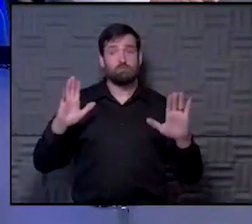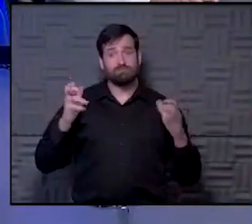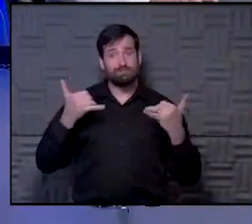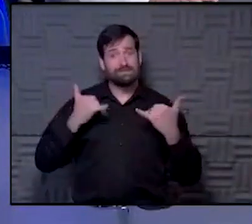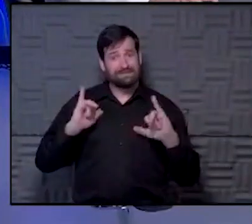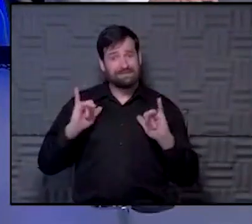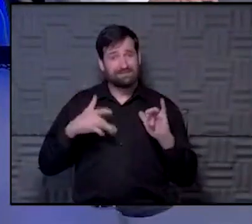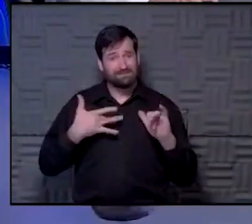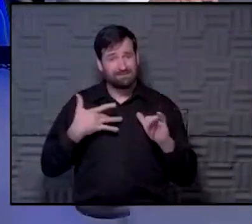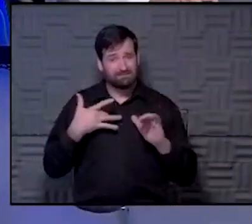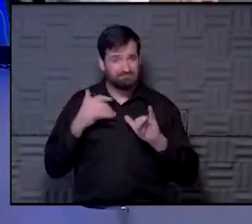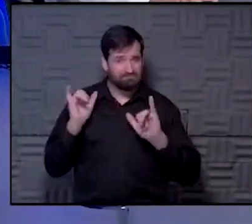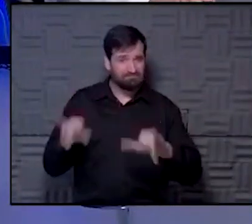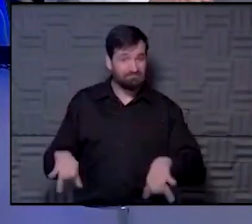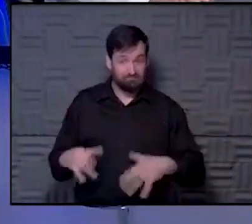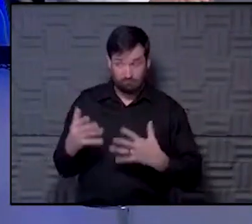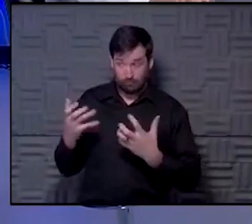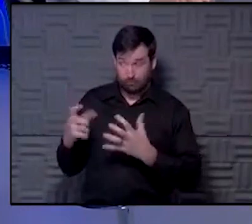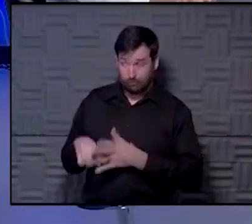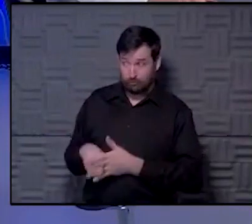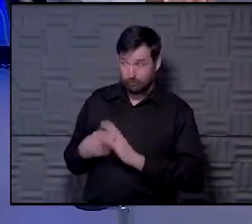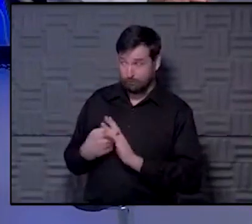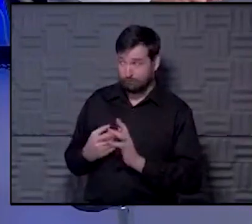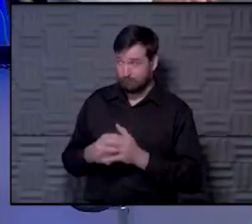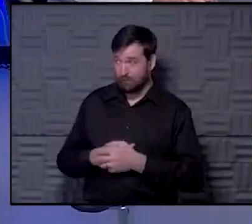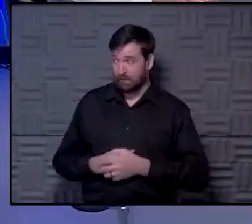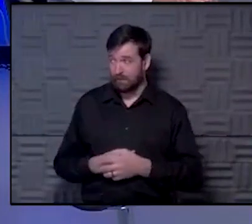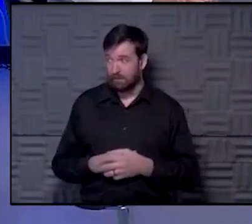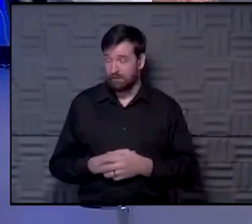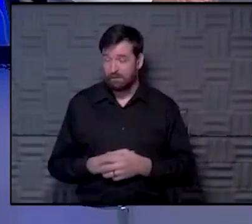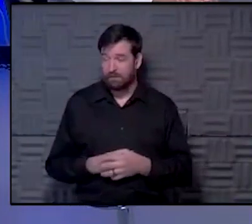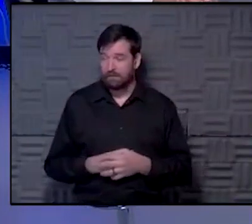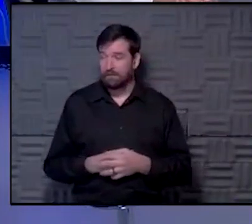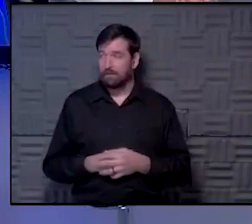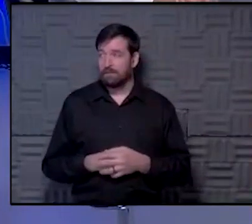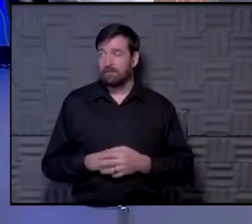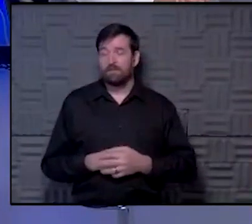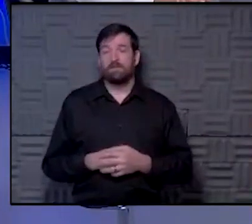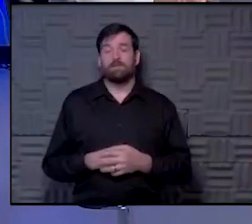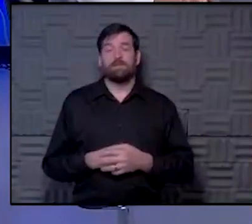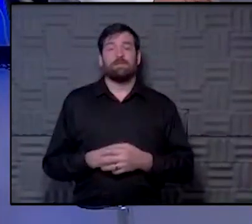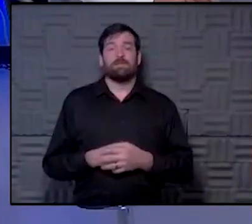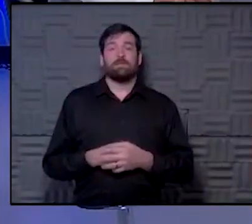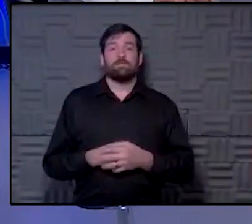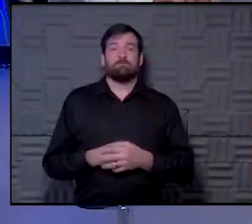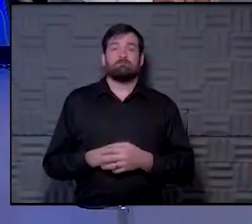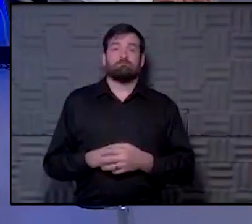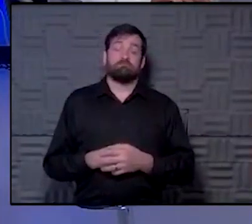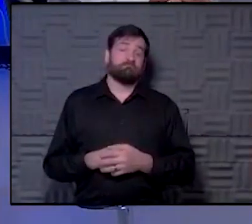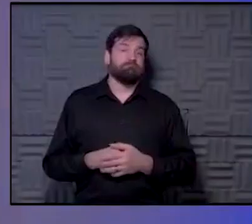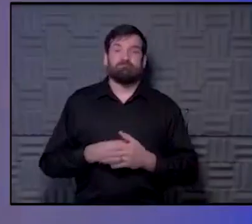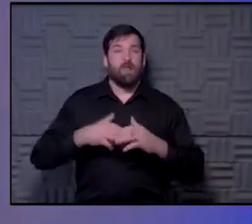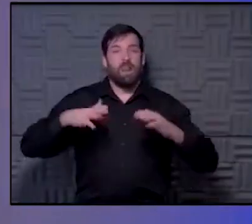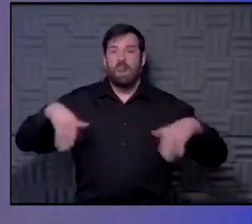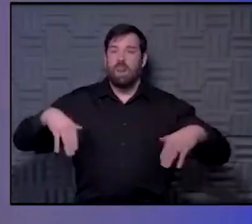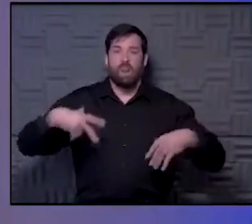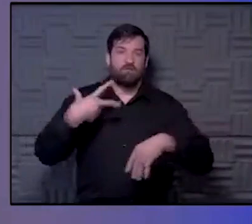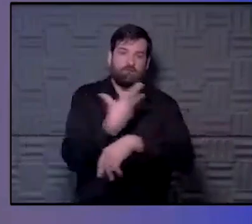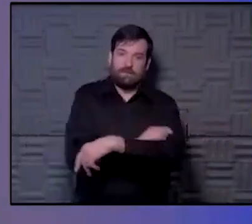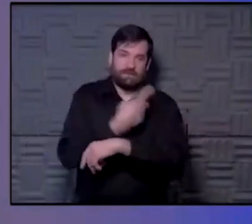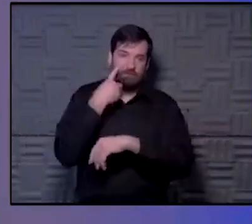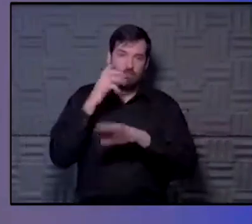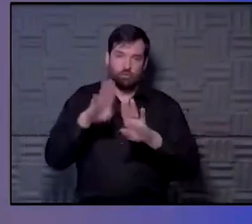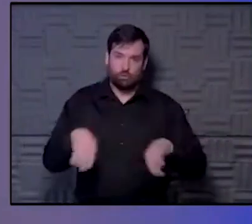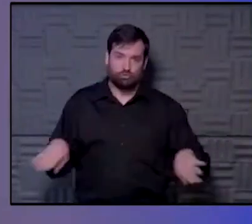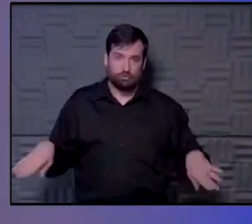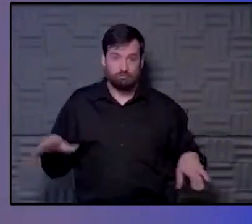away. Do you want to maybe start here? Well, there isn't a vaccine for children yet. So it doesn't say how